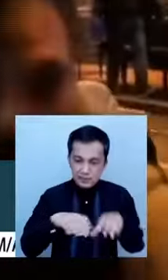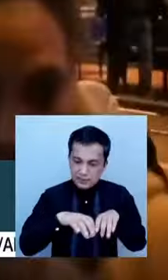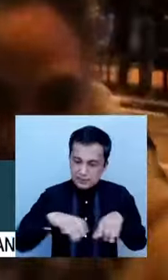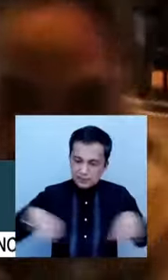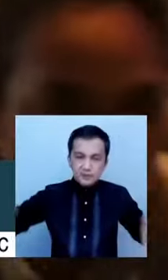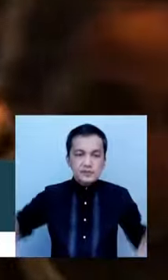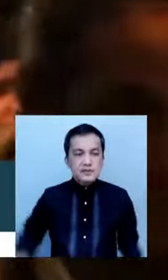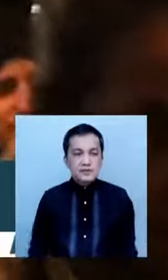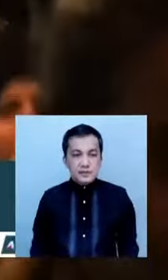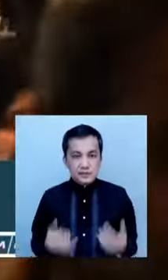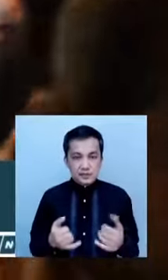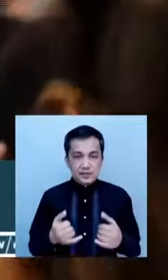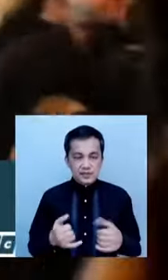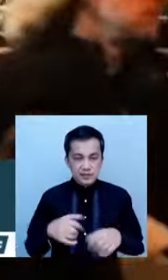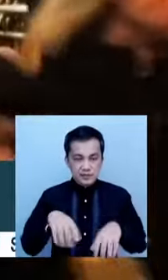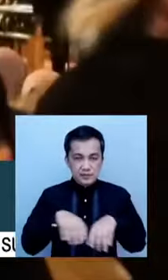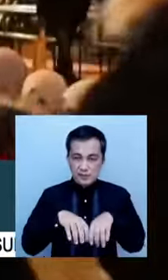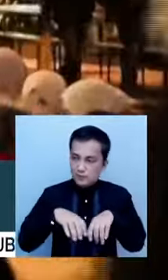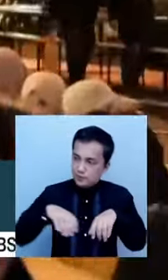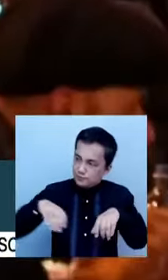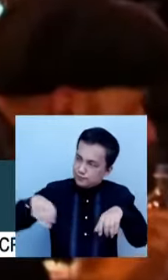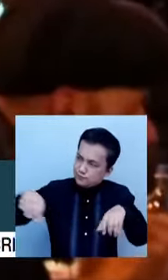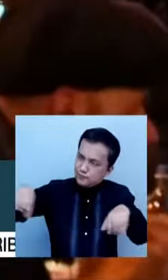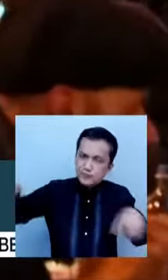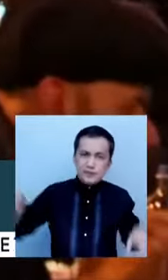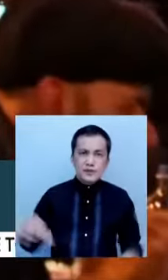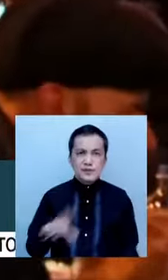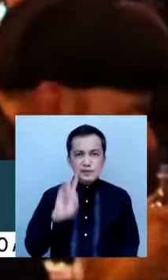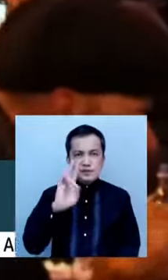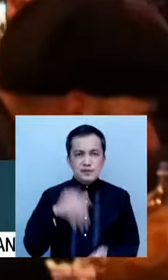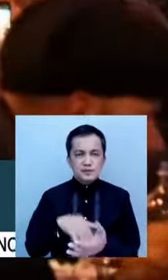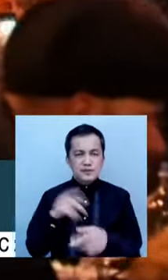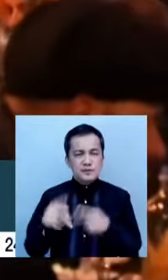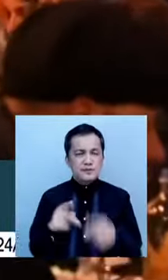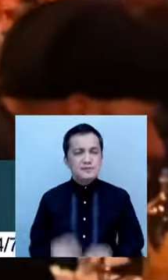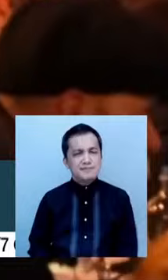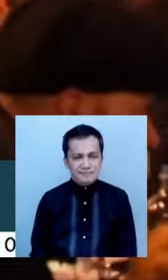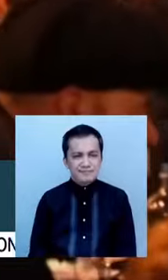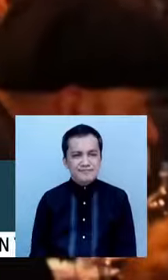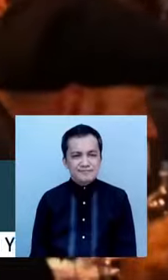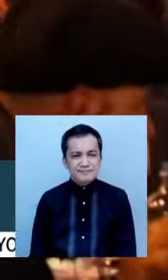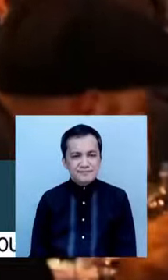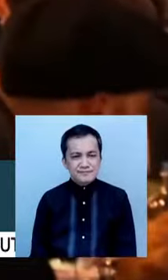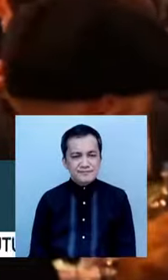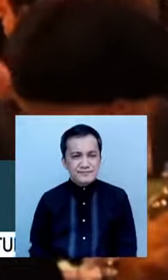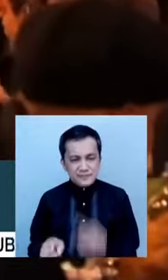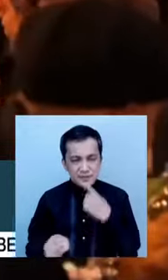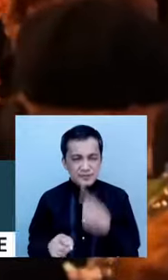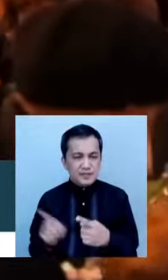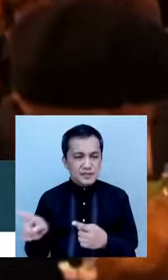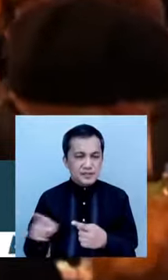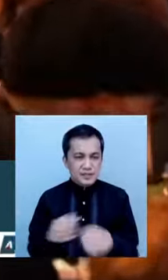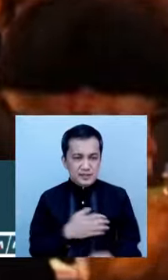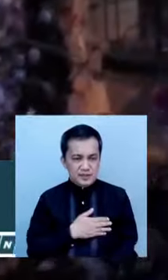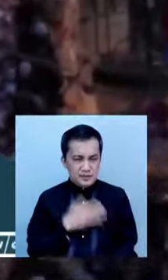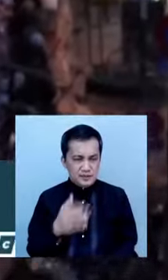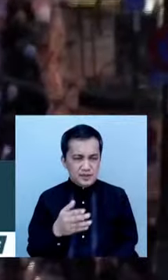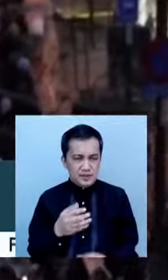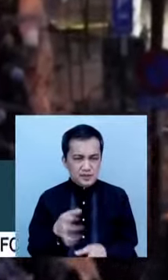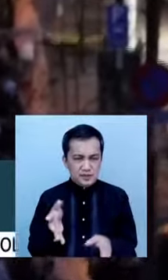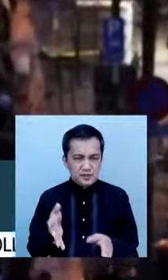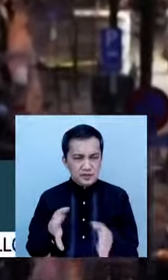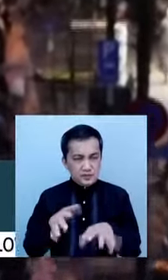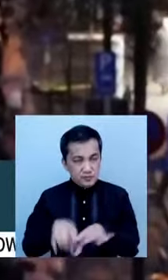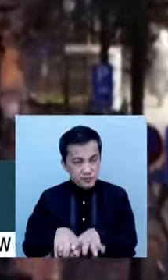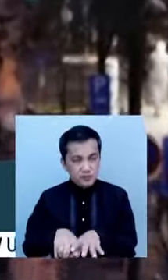the table doubled in length to host up to 7,000 people. The mayor of Antwerp says the initiative is about inclusion and connection